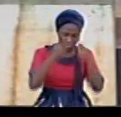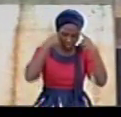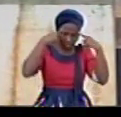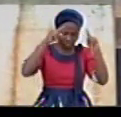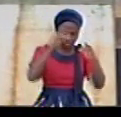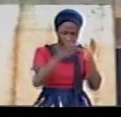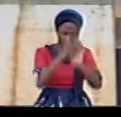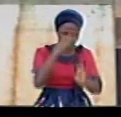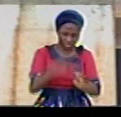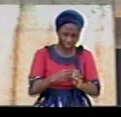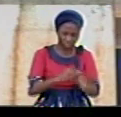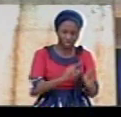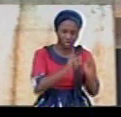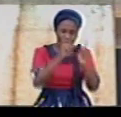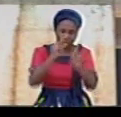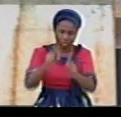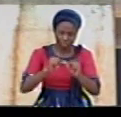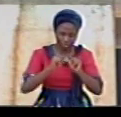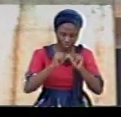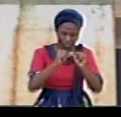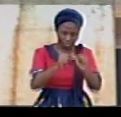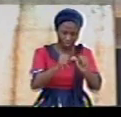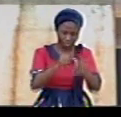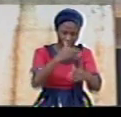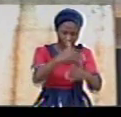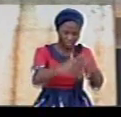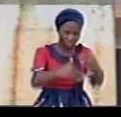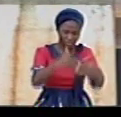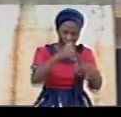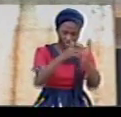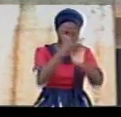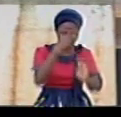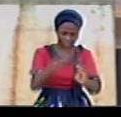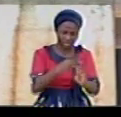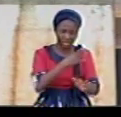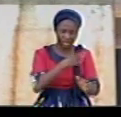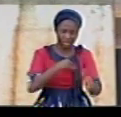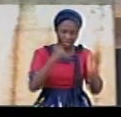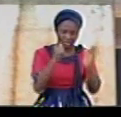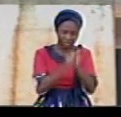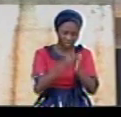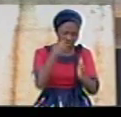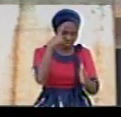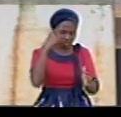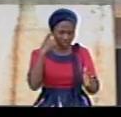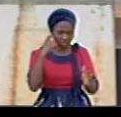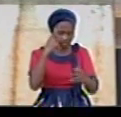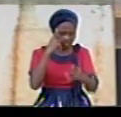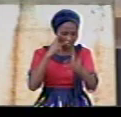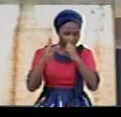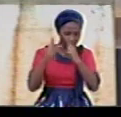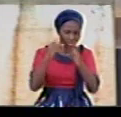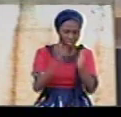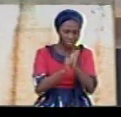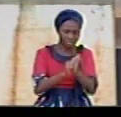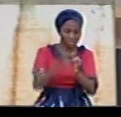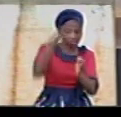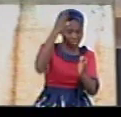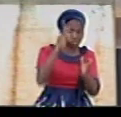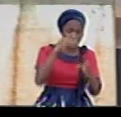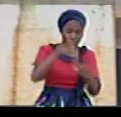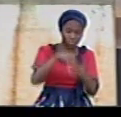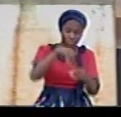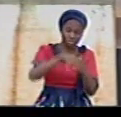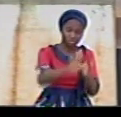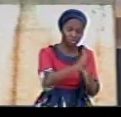on progressing. And that dream the Lord has put in your heart, your